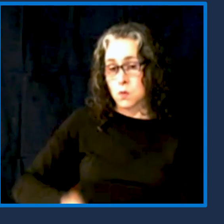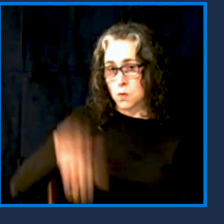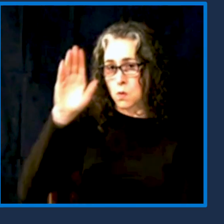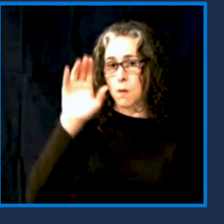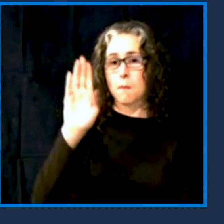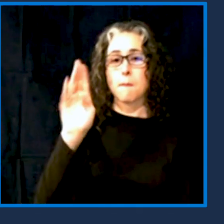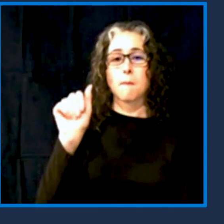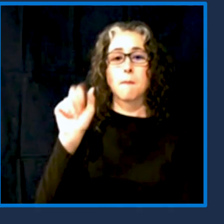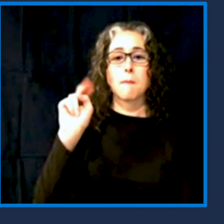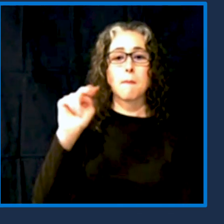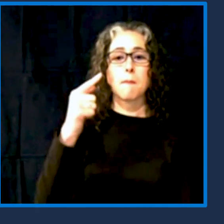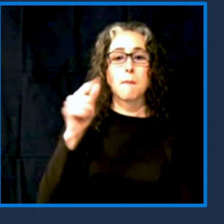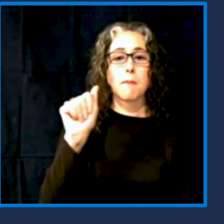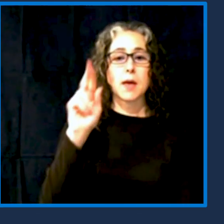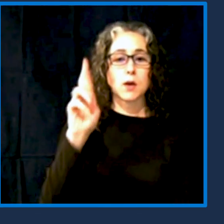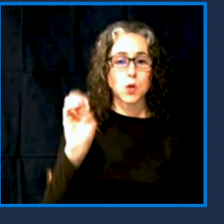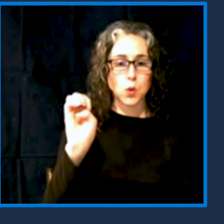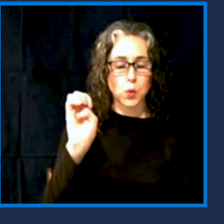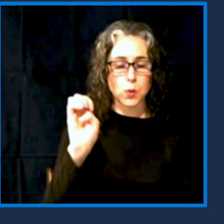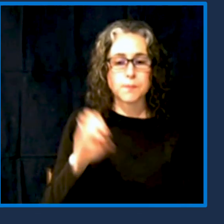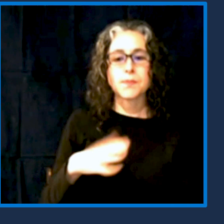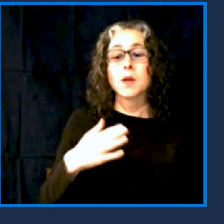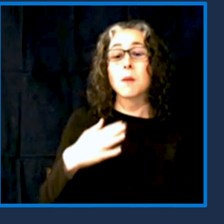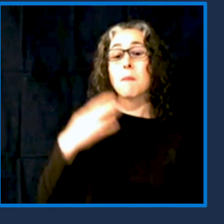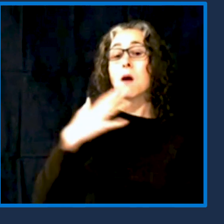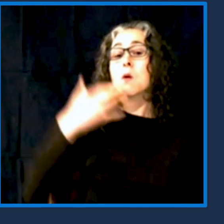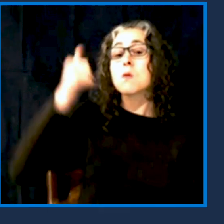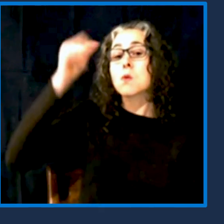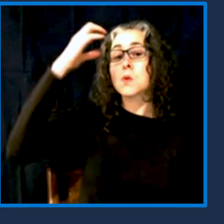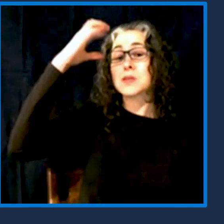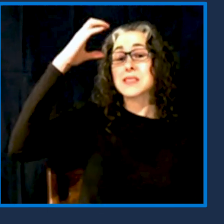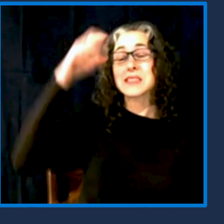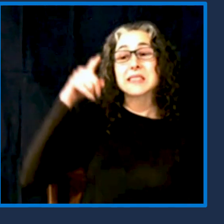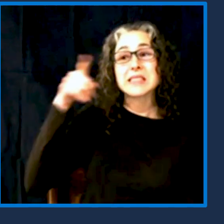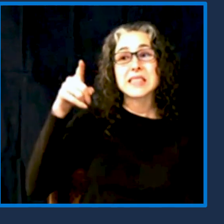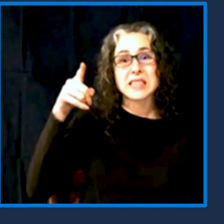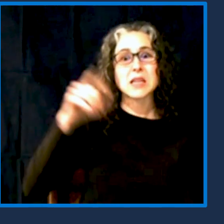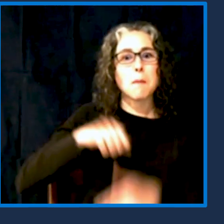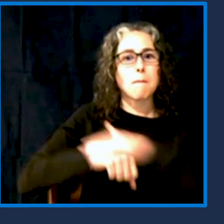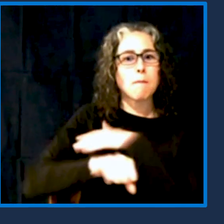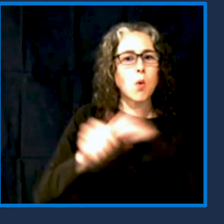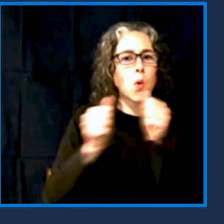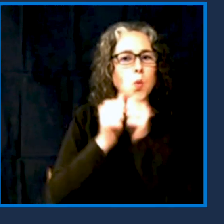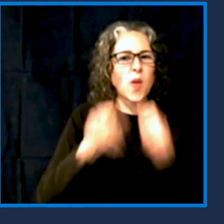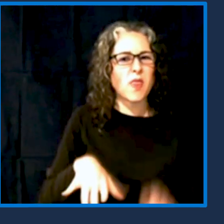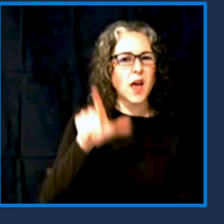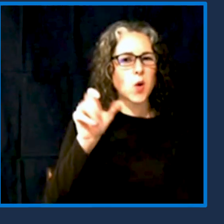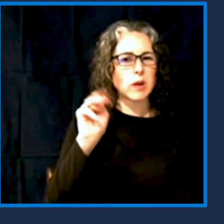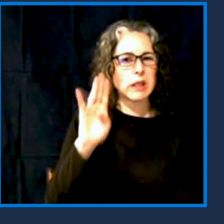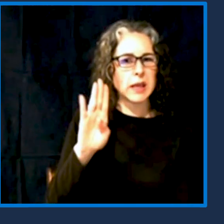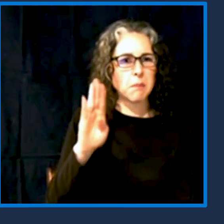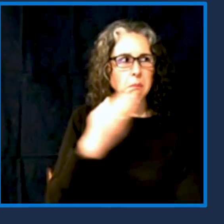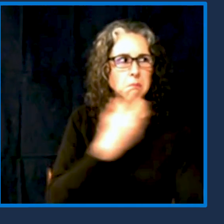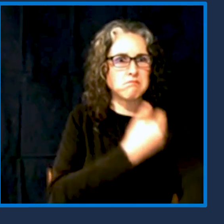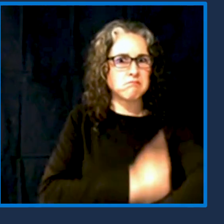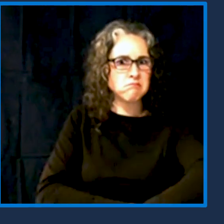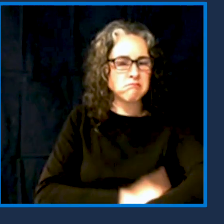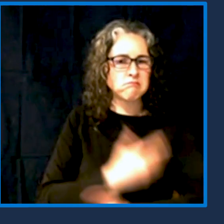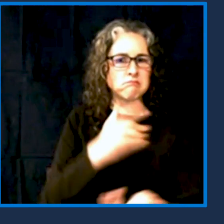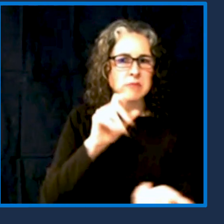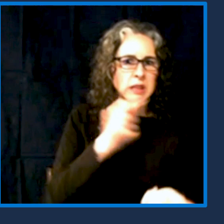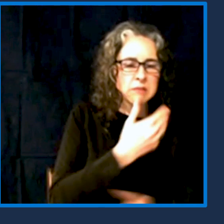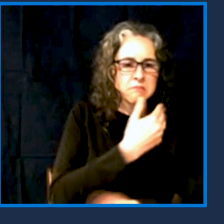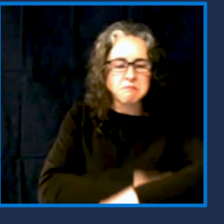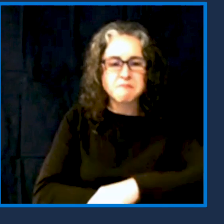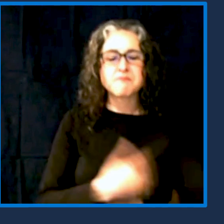Bangalore, and one of my older cousins was born without a limb, and his struggles, to kind of make it and get